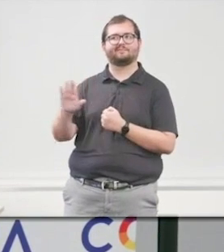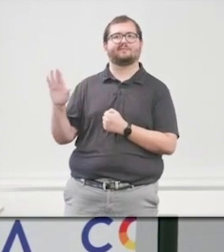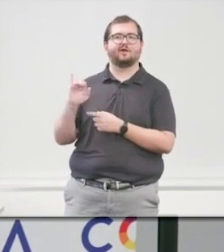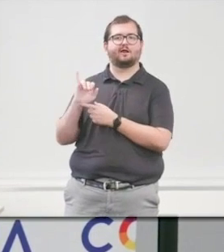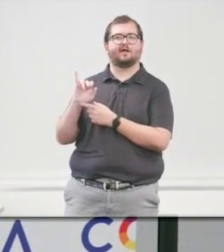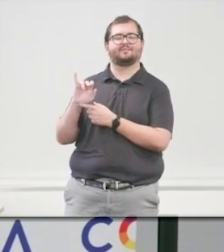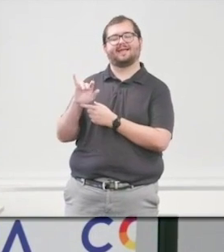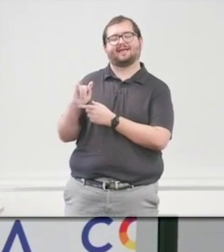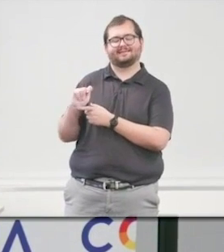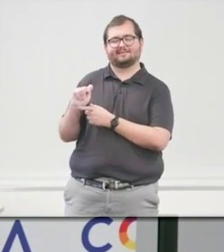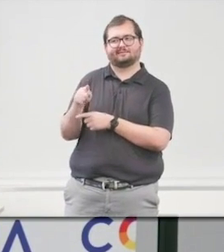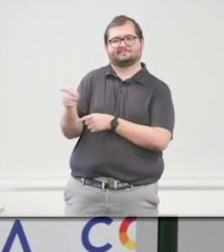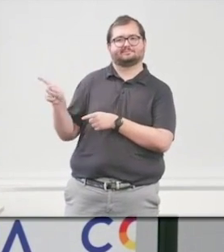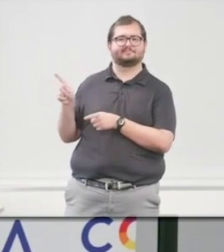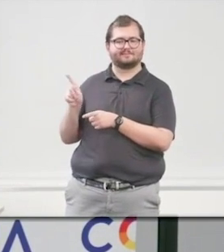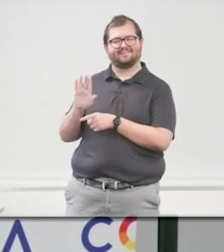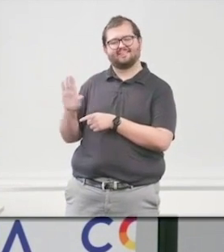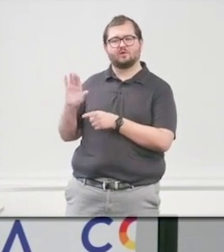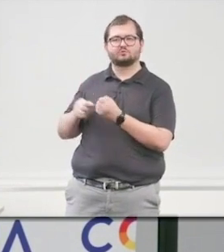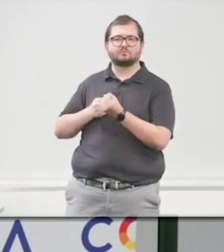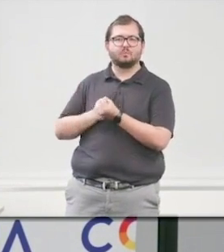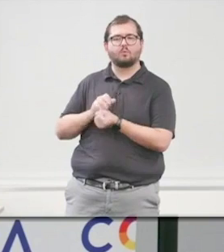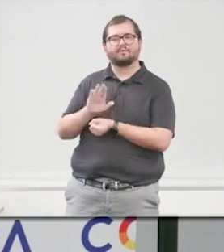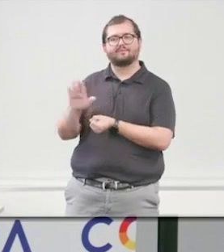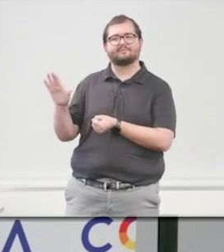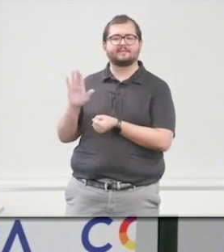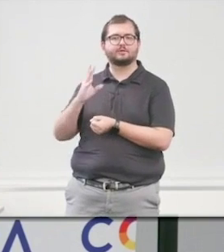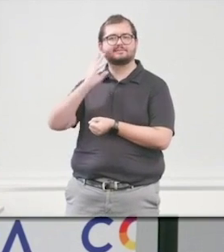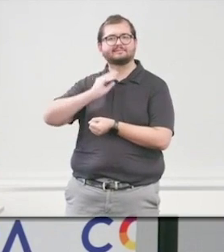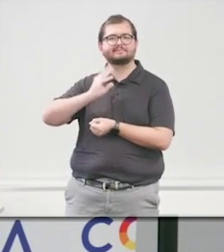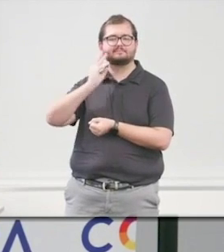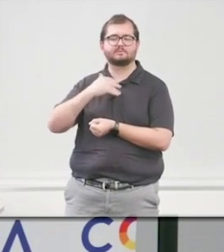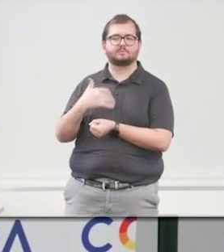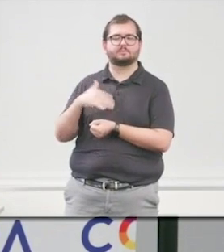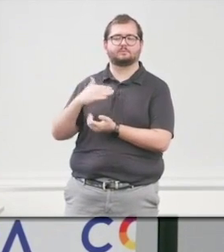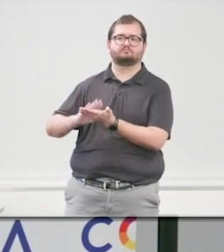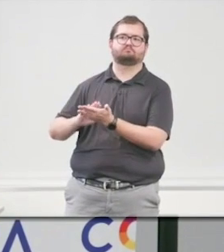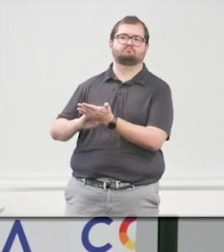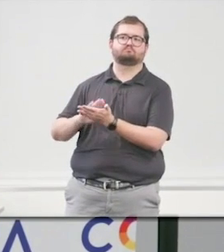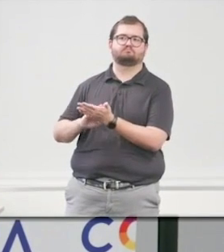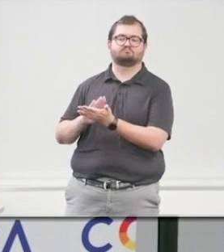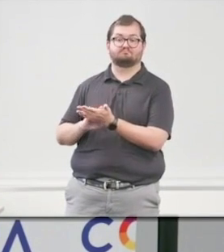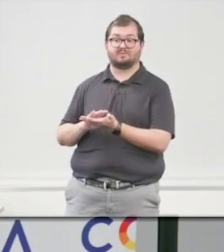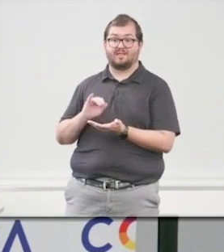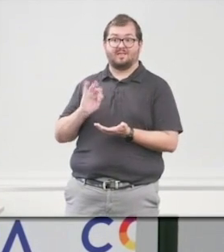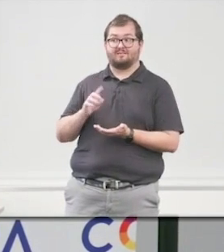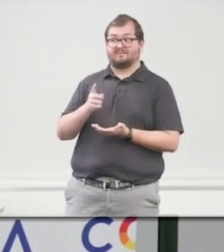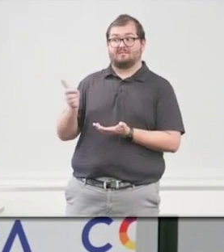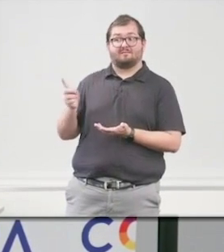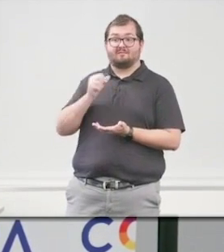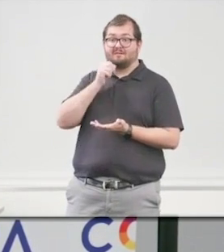assistance and their support and their ongoing expertise around this area, I don't think we would be where we are today to